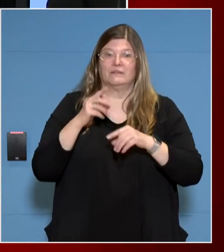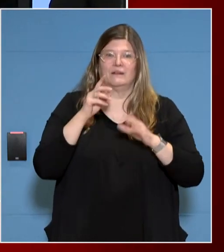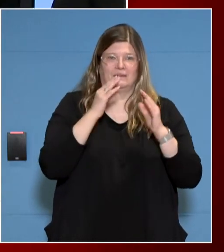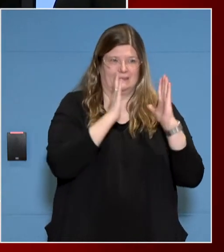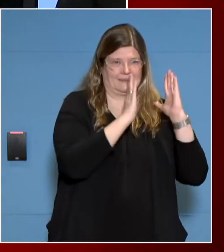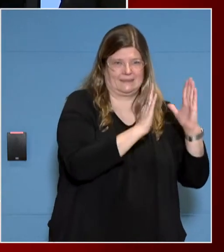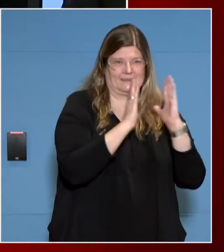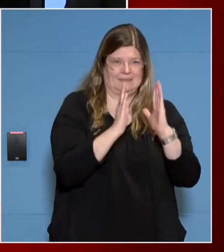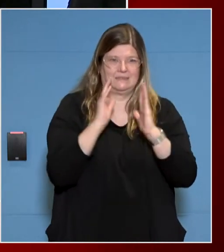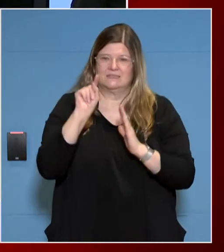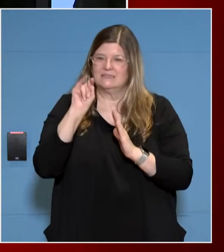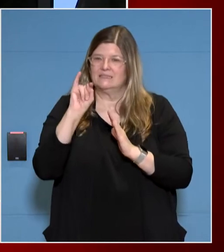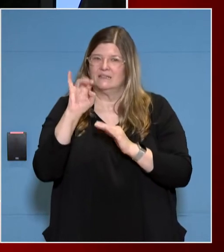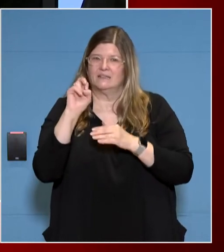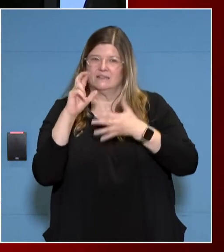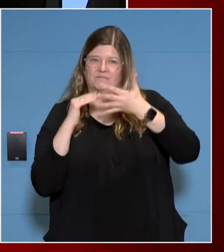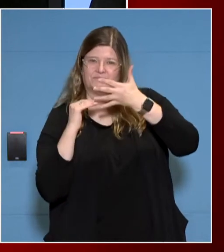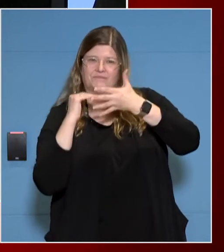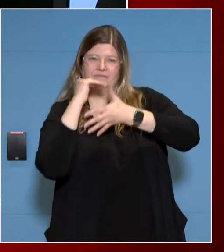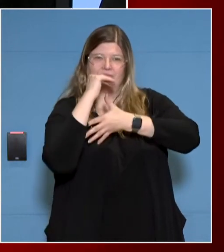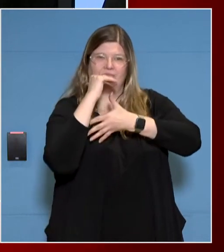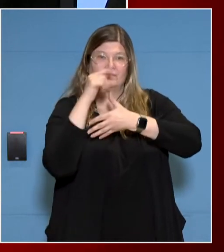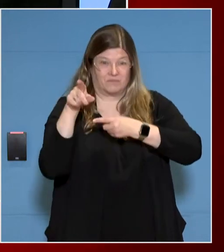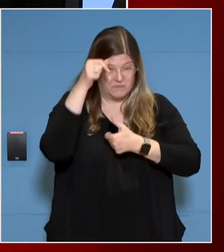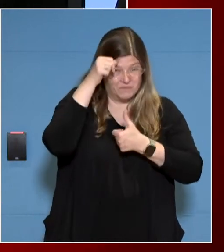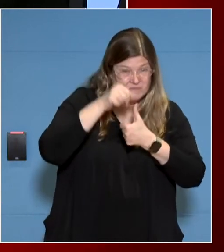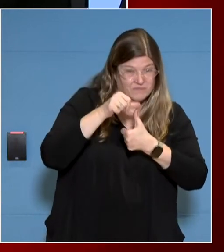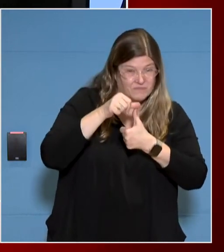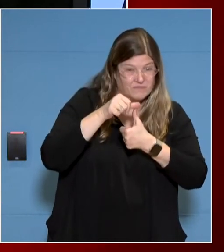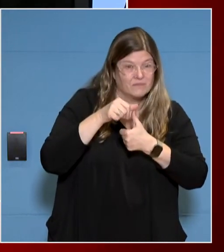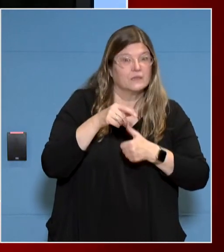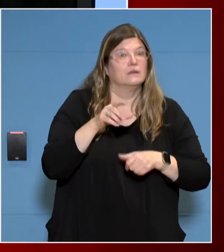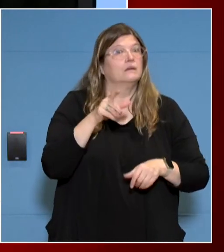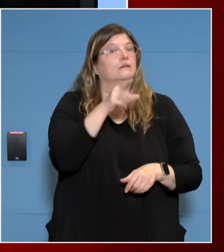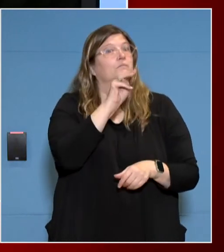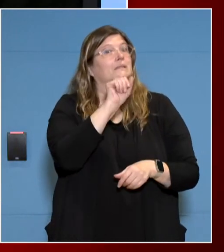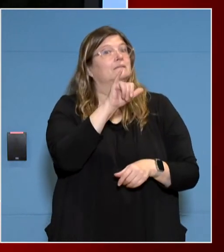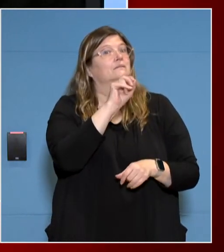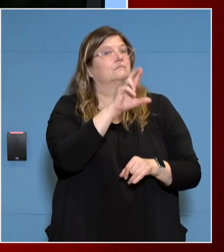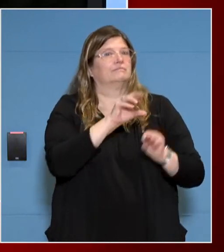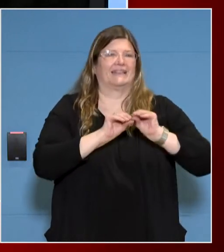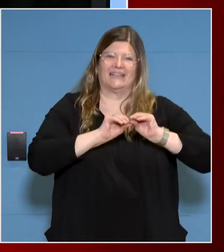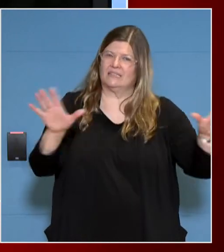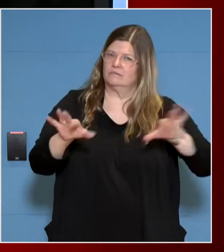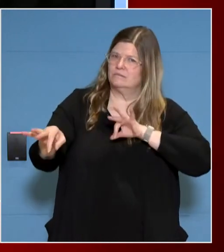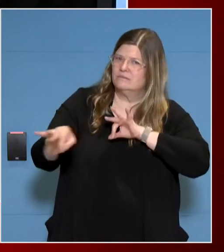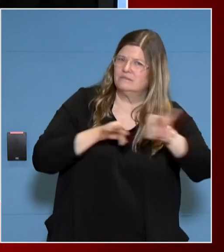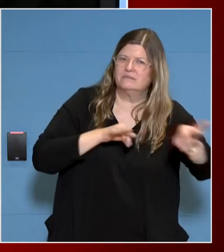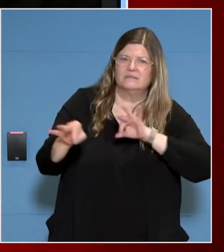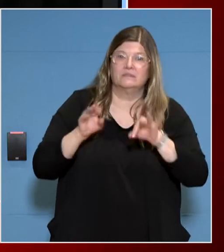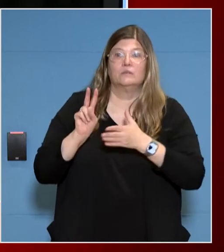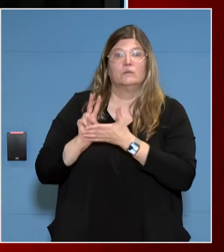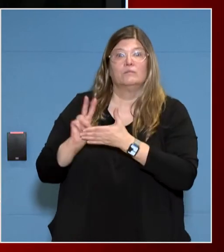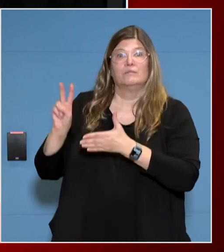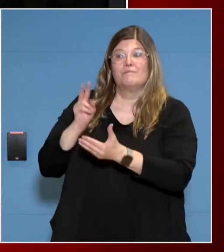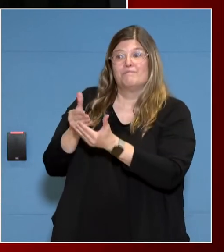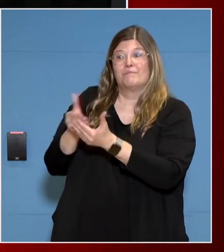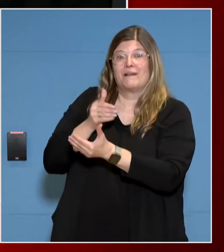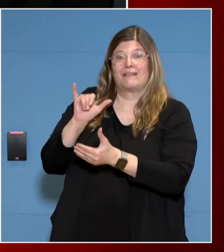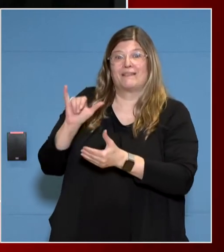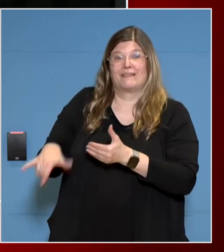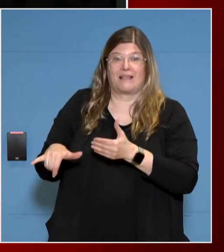and the mayor was very clear about this, because a couple weeks prior to that, because of requests to provide tentative